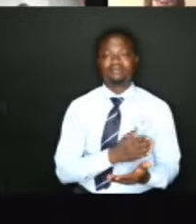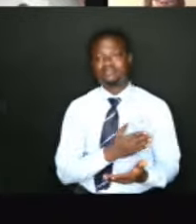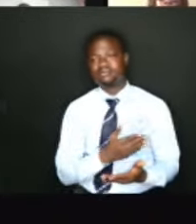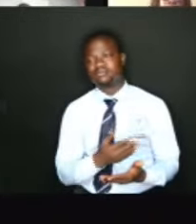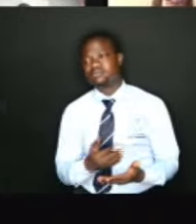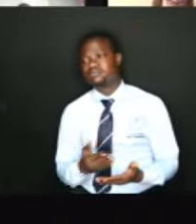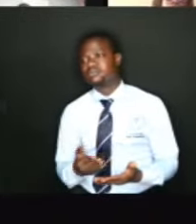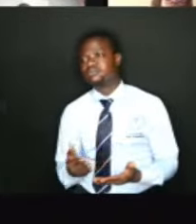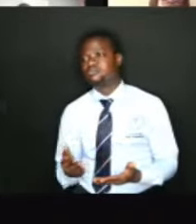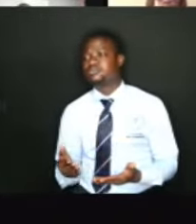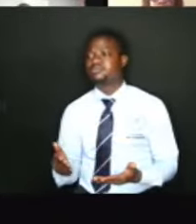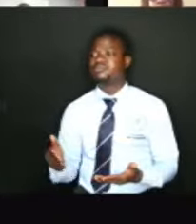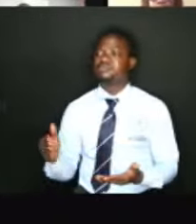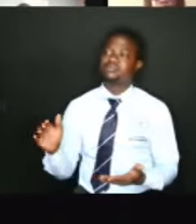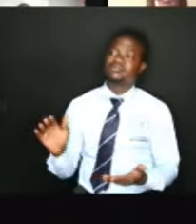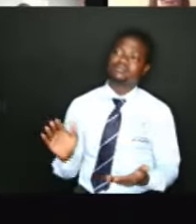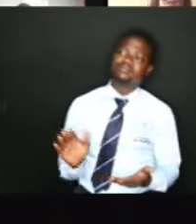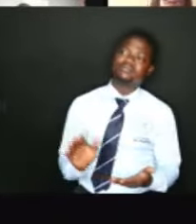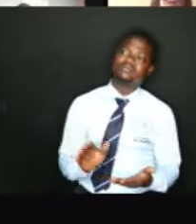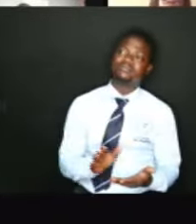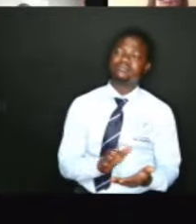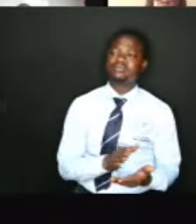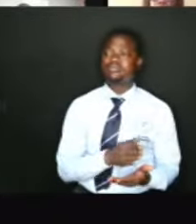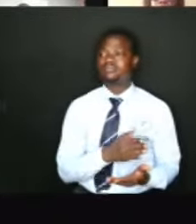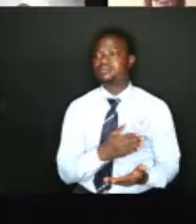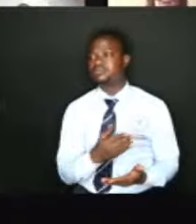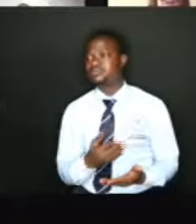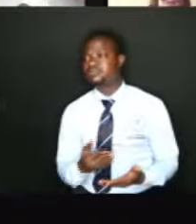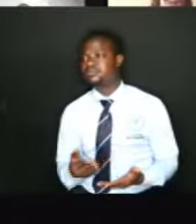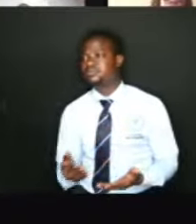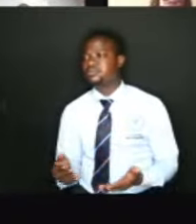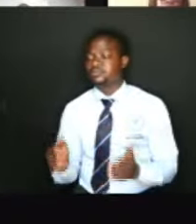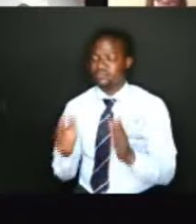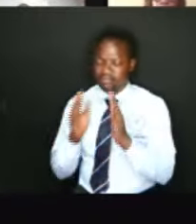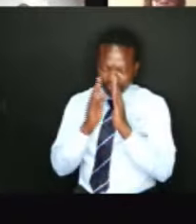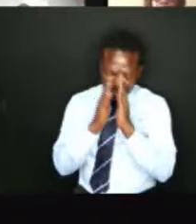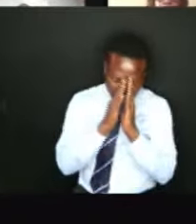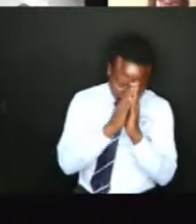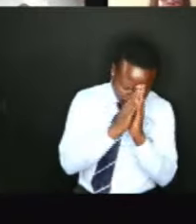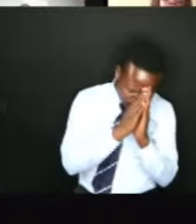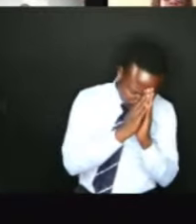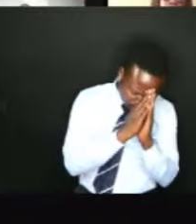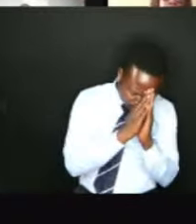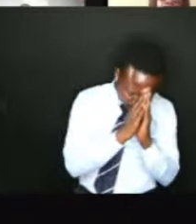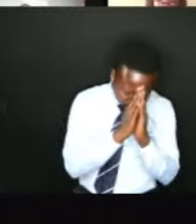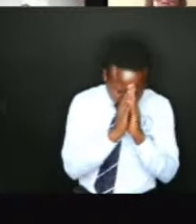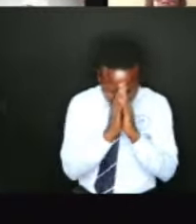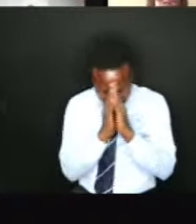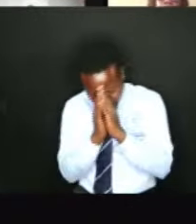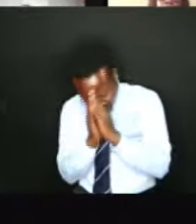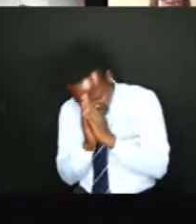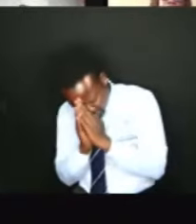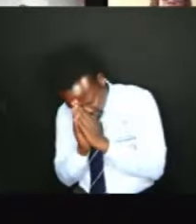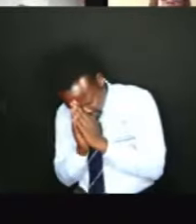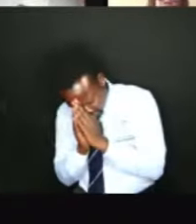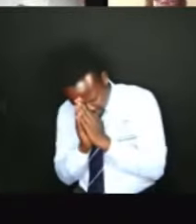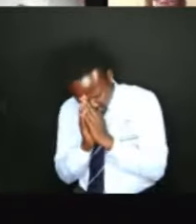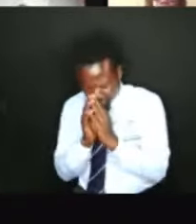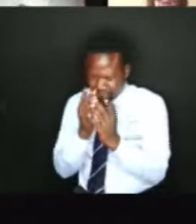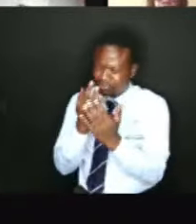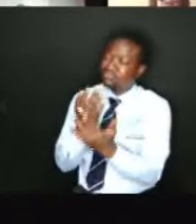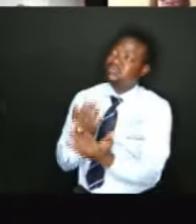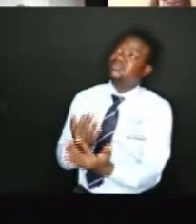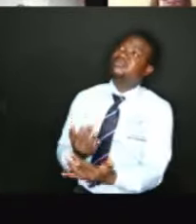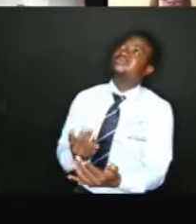Ubefanya miasem na wedi mwata na wabomba ye